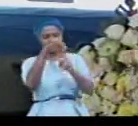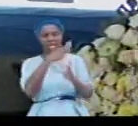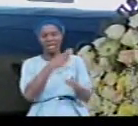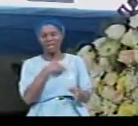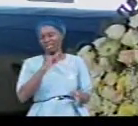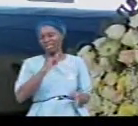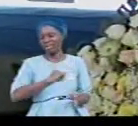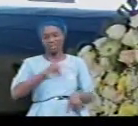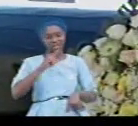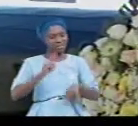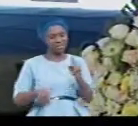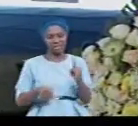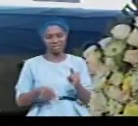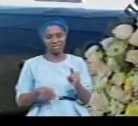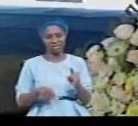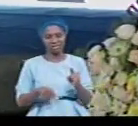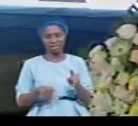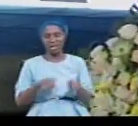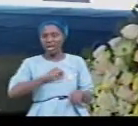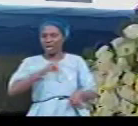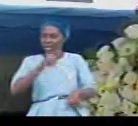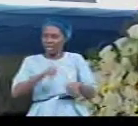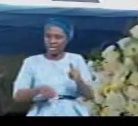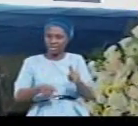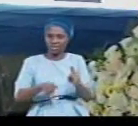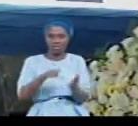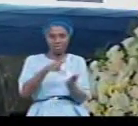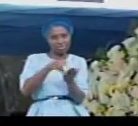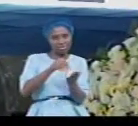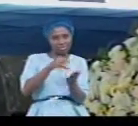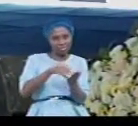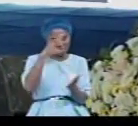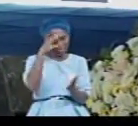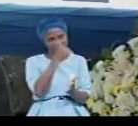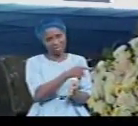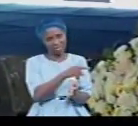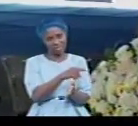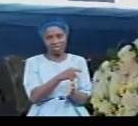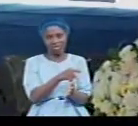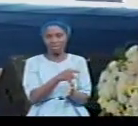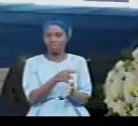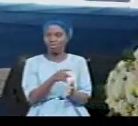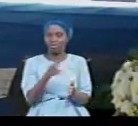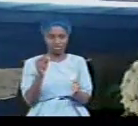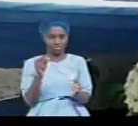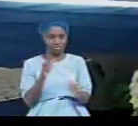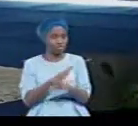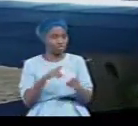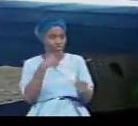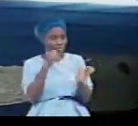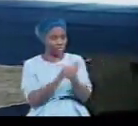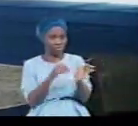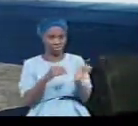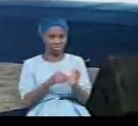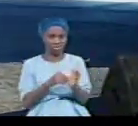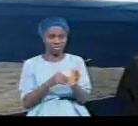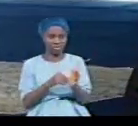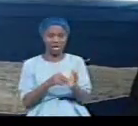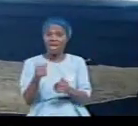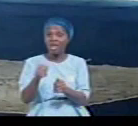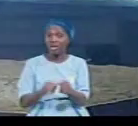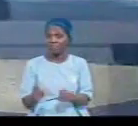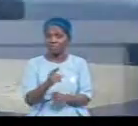cannot run side by side with him. Don't say that again. Everyone